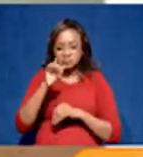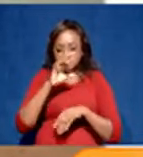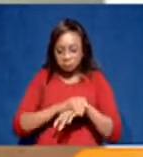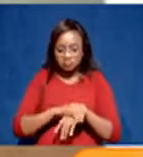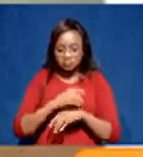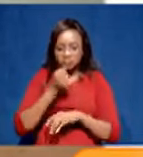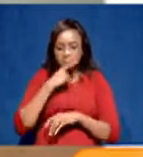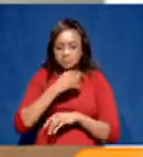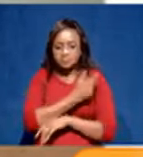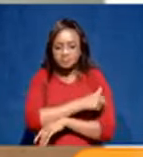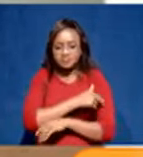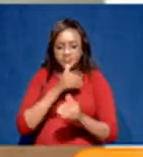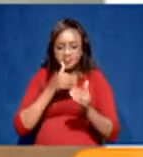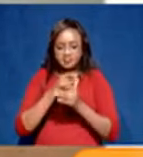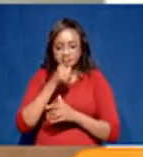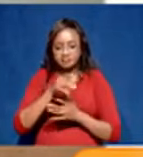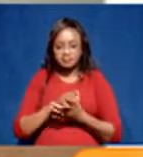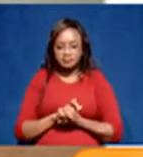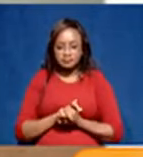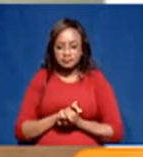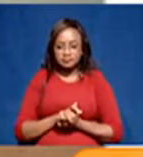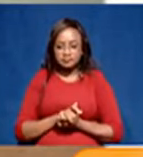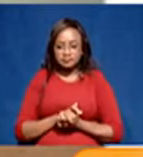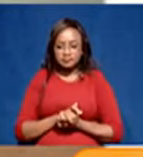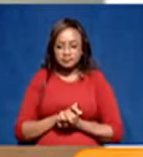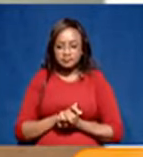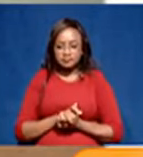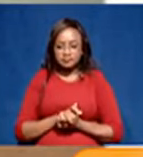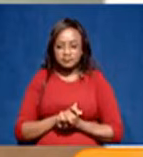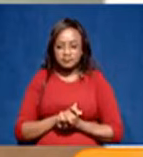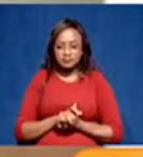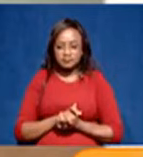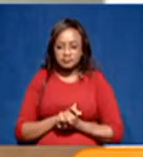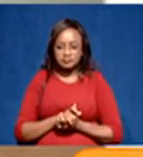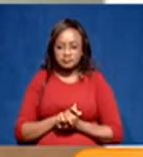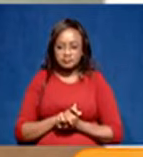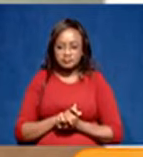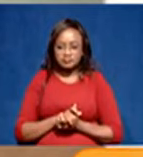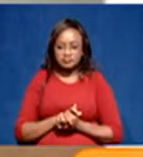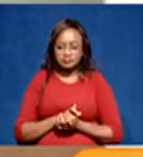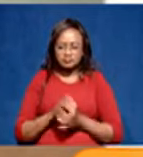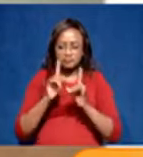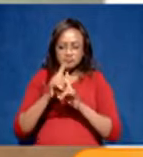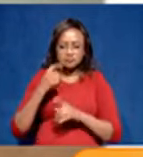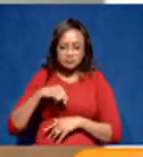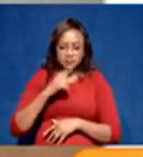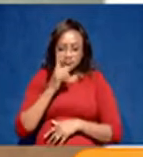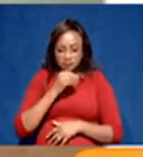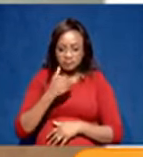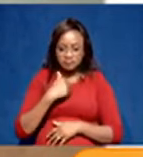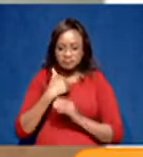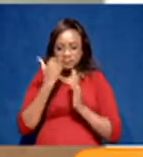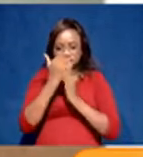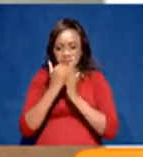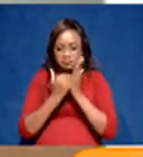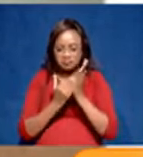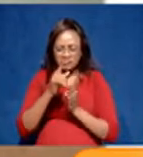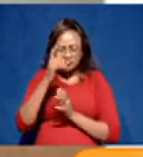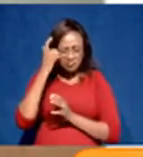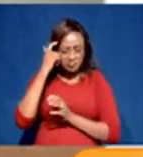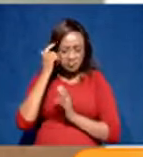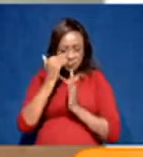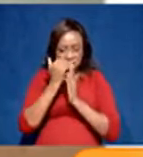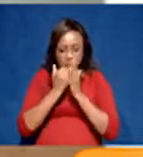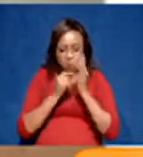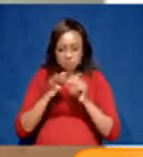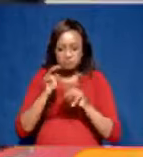drugs. Number two that we are doing is equipping. We already had a program, you remember the program that was there for managed